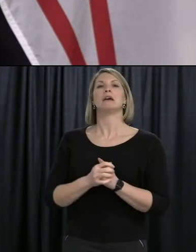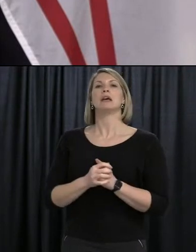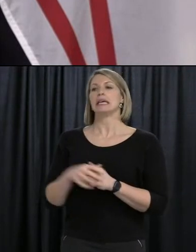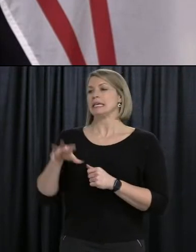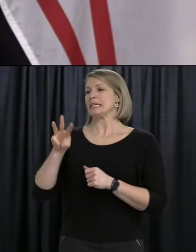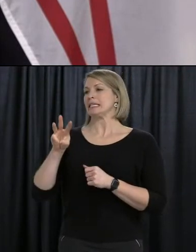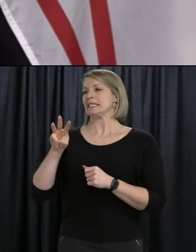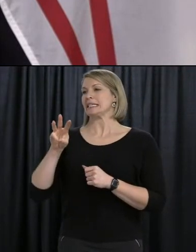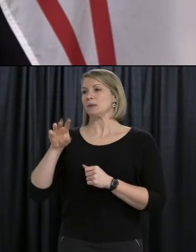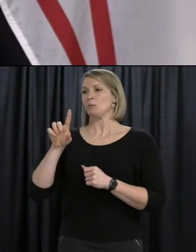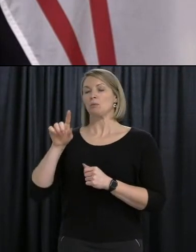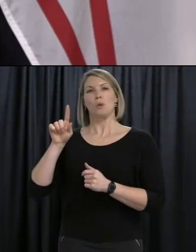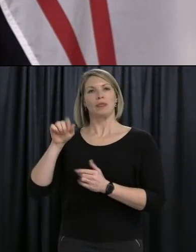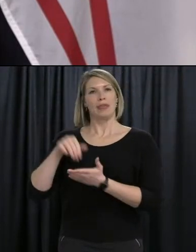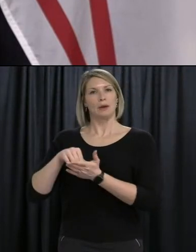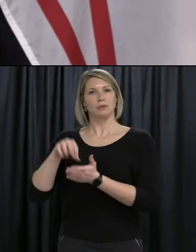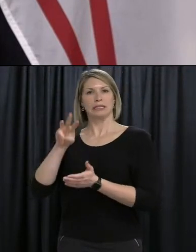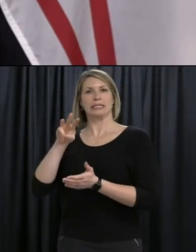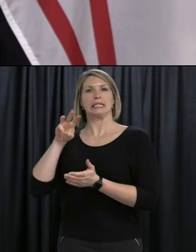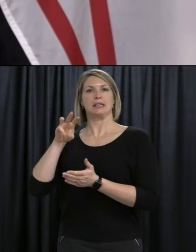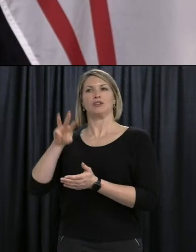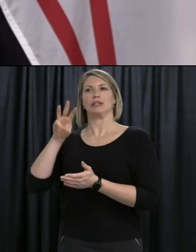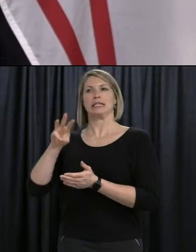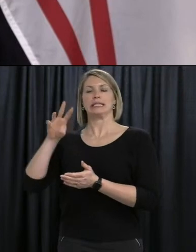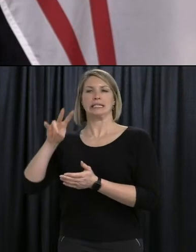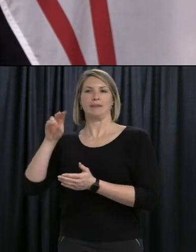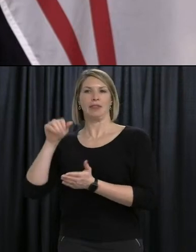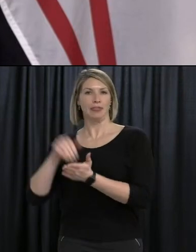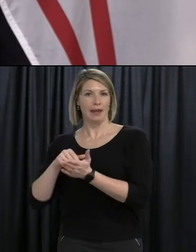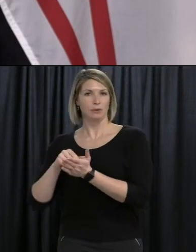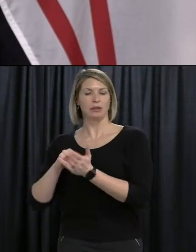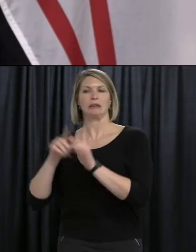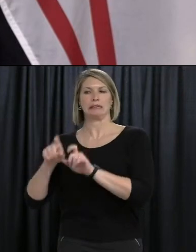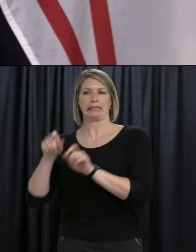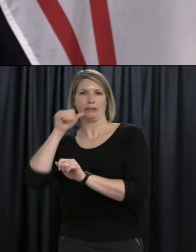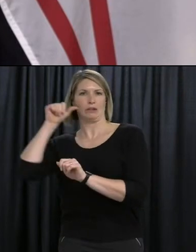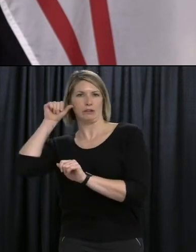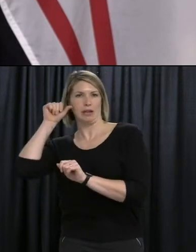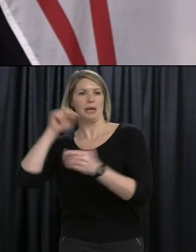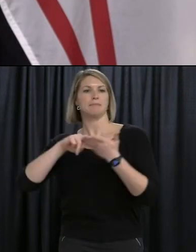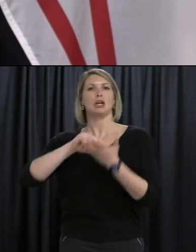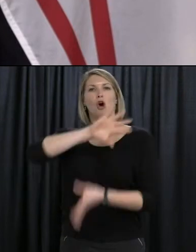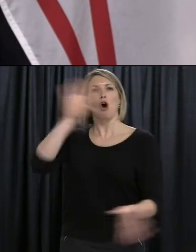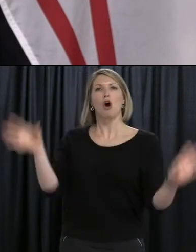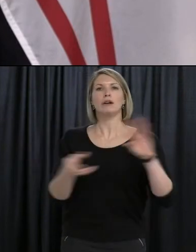1,667 people have been tested since yesterday for a total of 85,887.